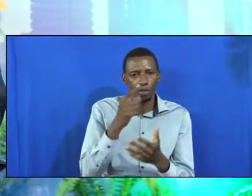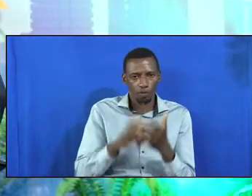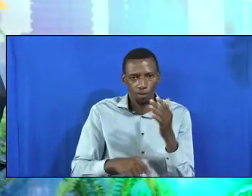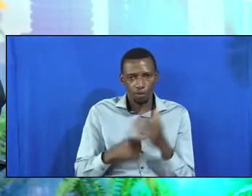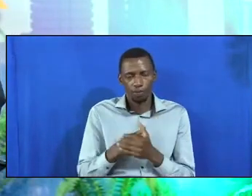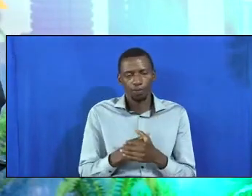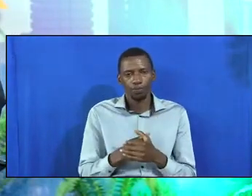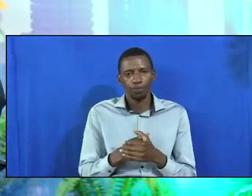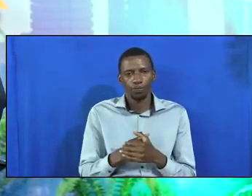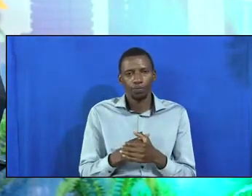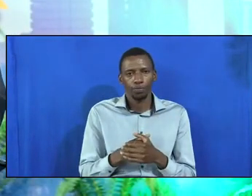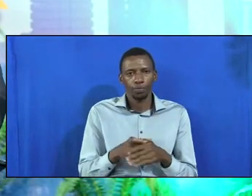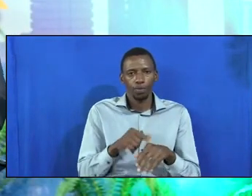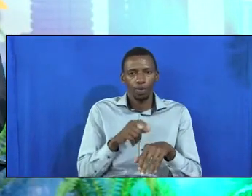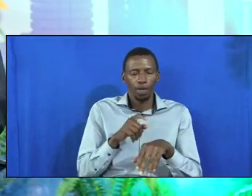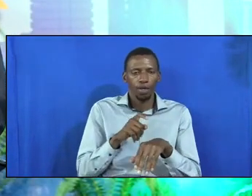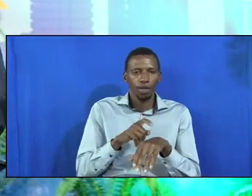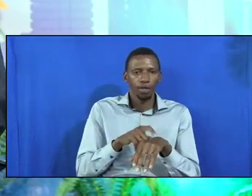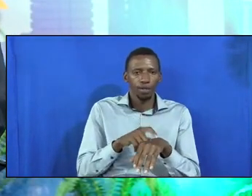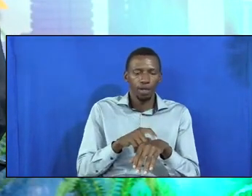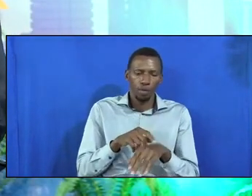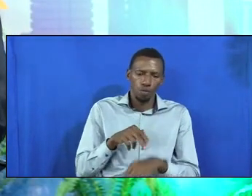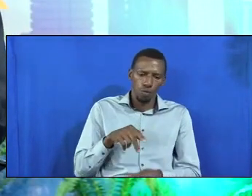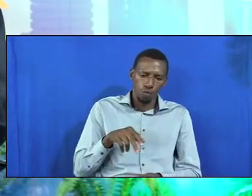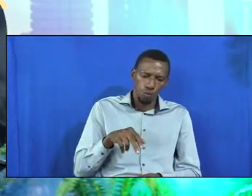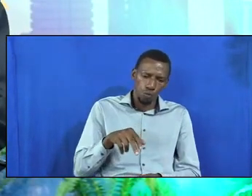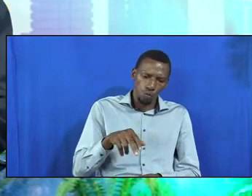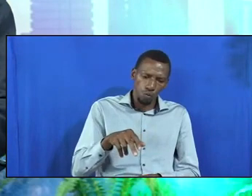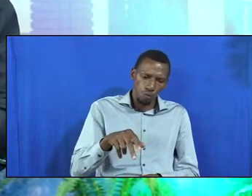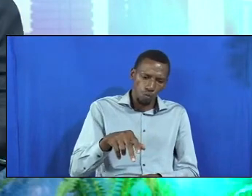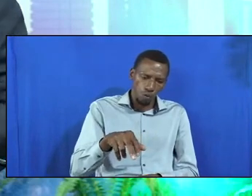us, when they had walked the length of one street,